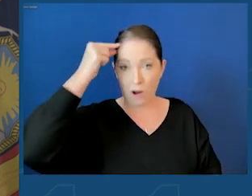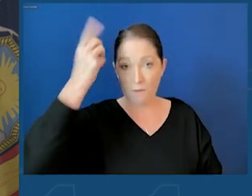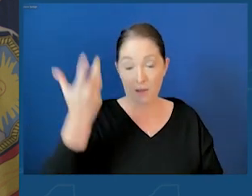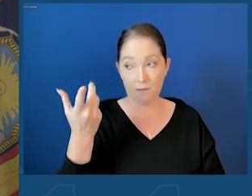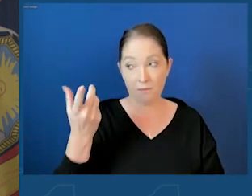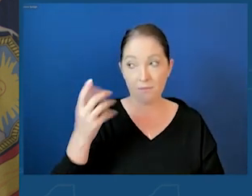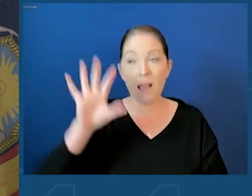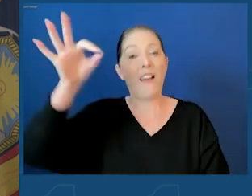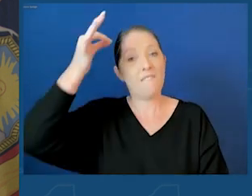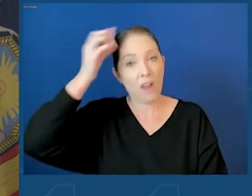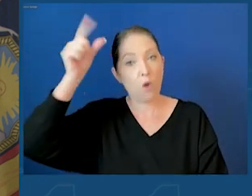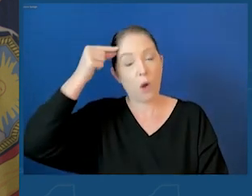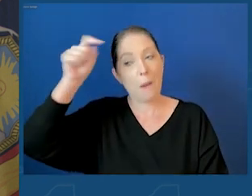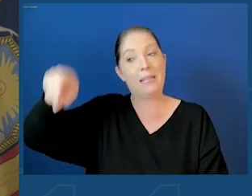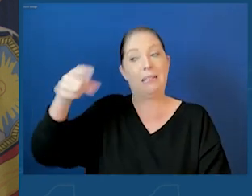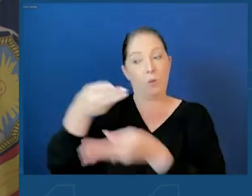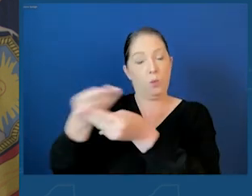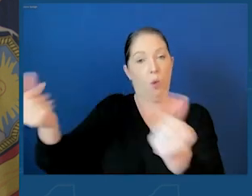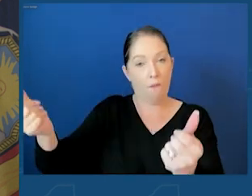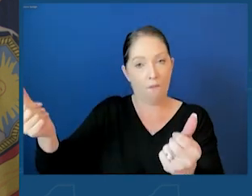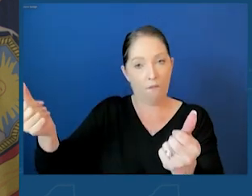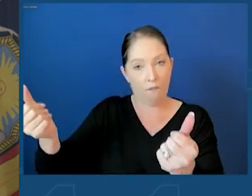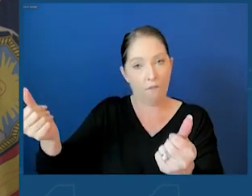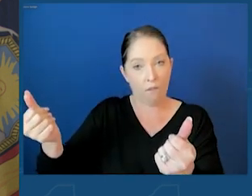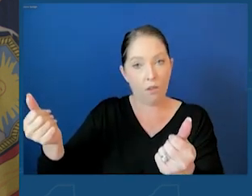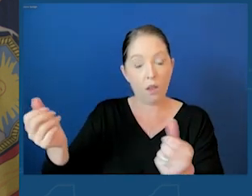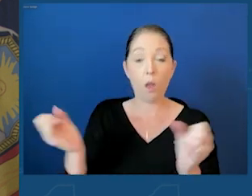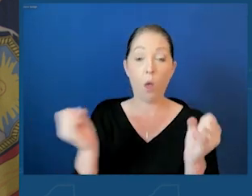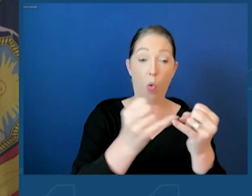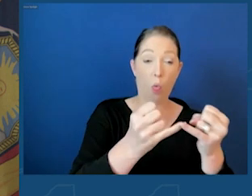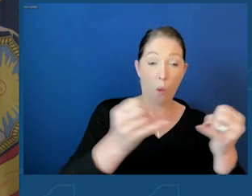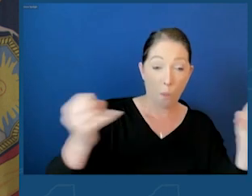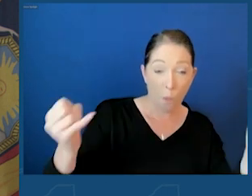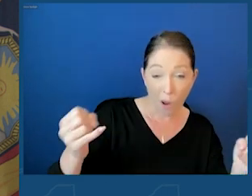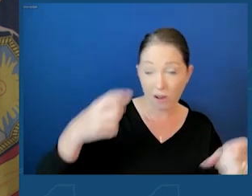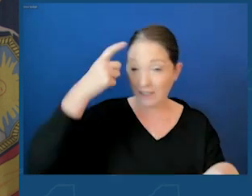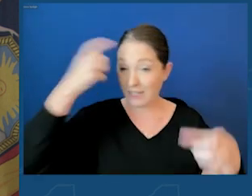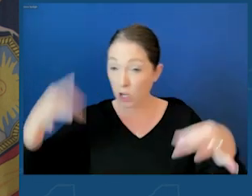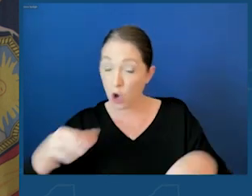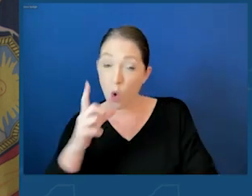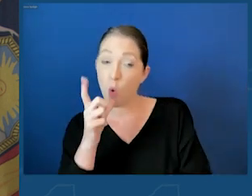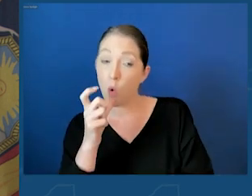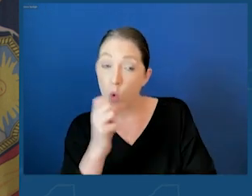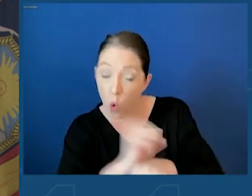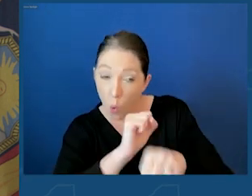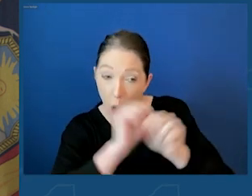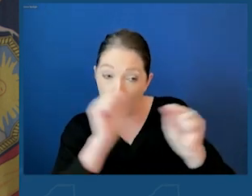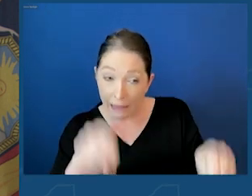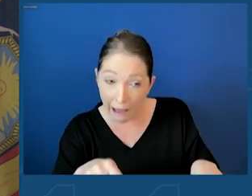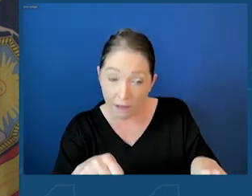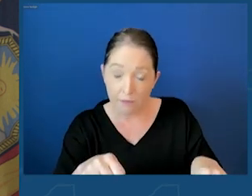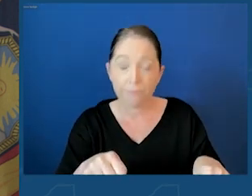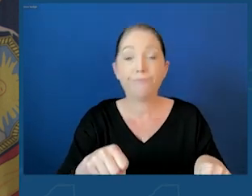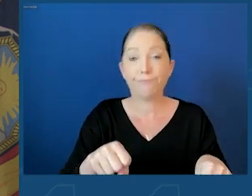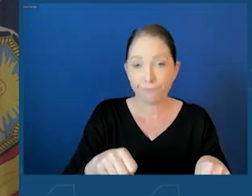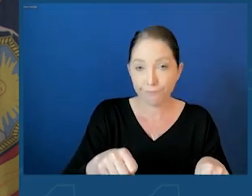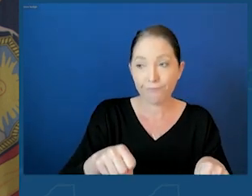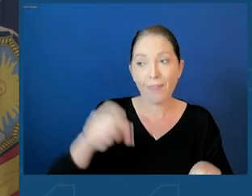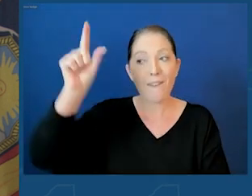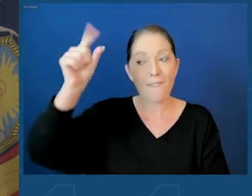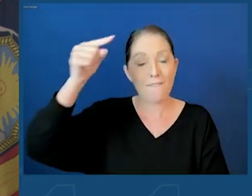through the federal government. The borders and decisions about who can work are solely determined by the federal